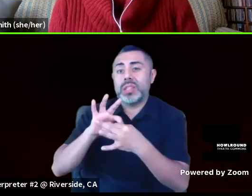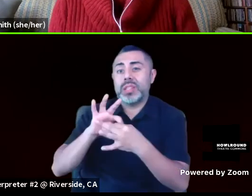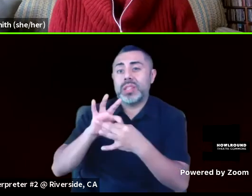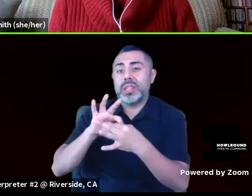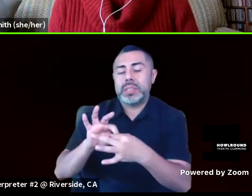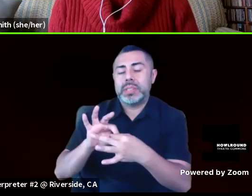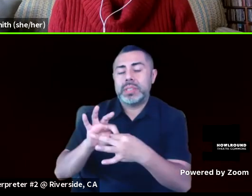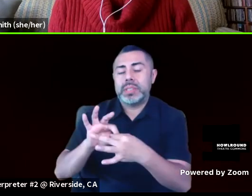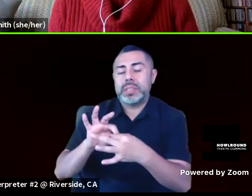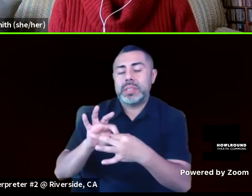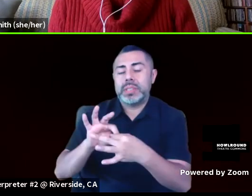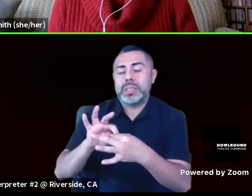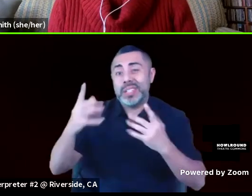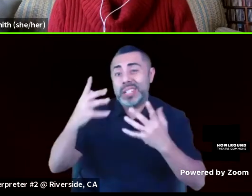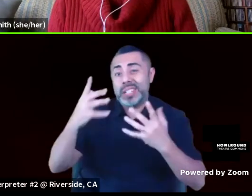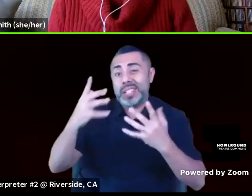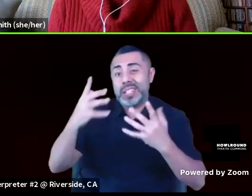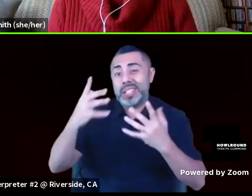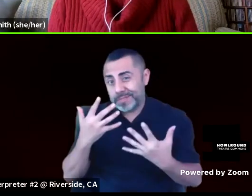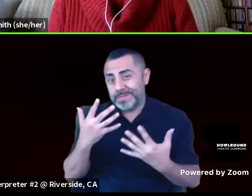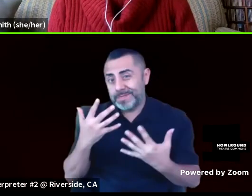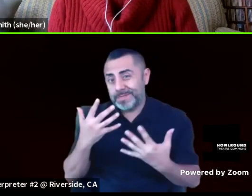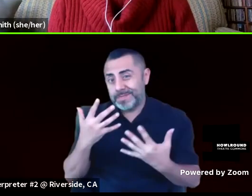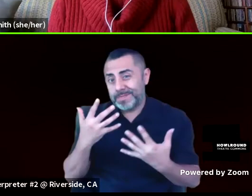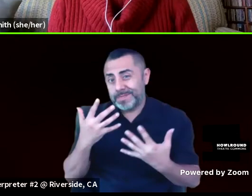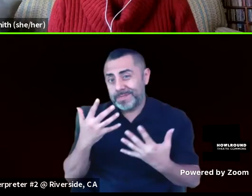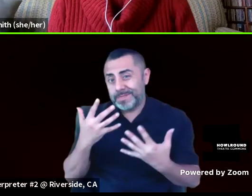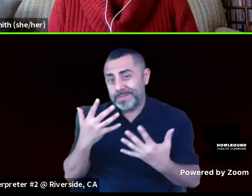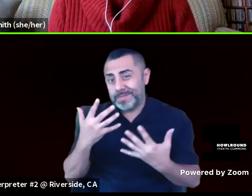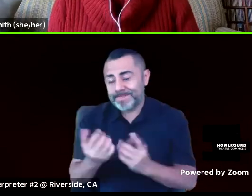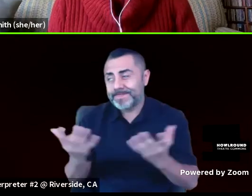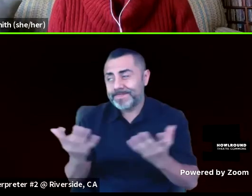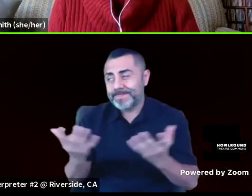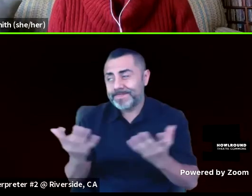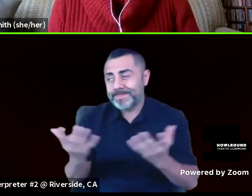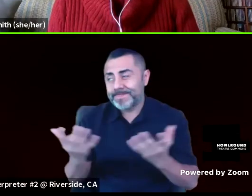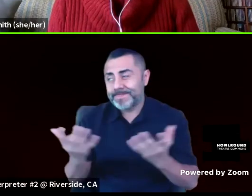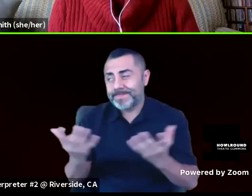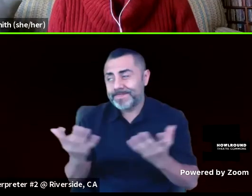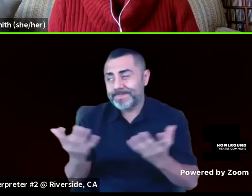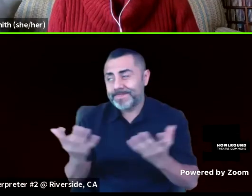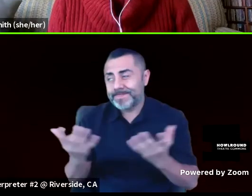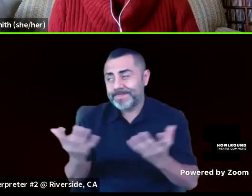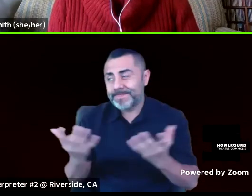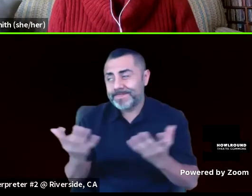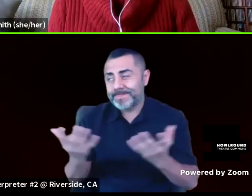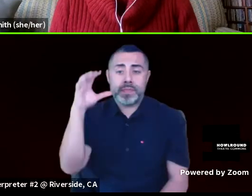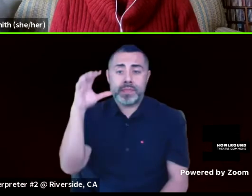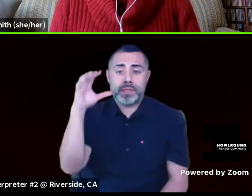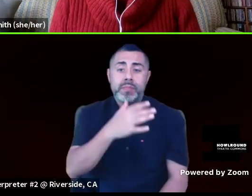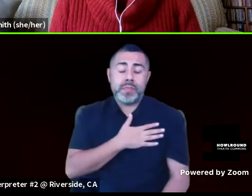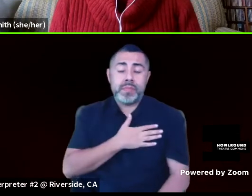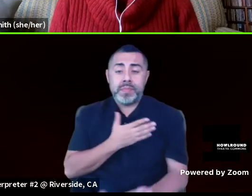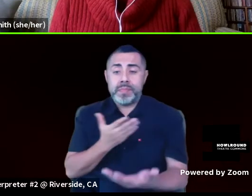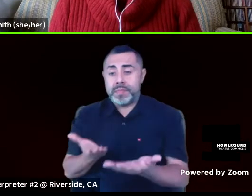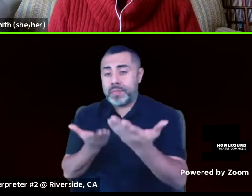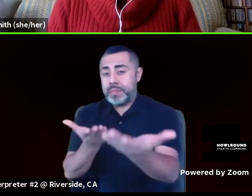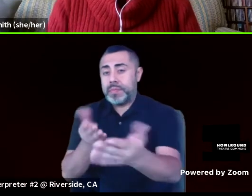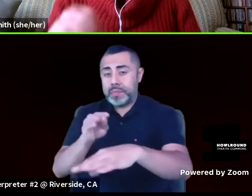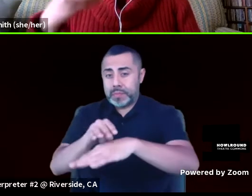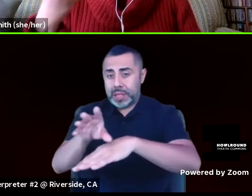that's not the case. So I guess my advice is, it's my understanding